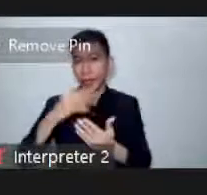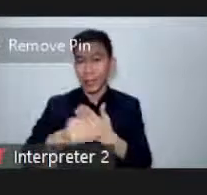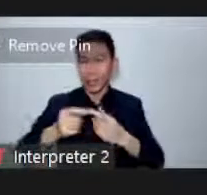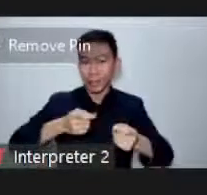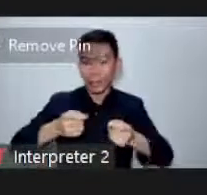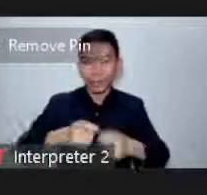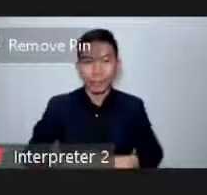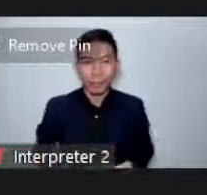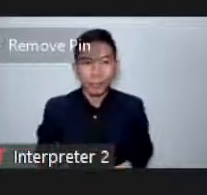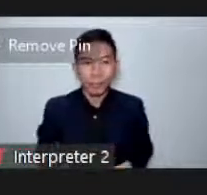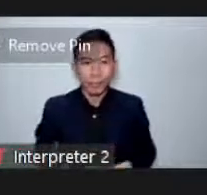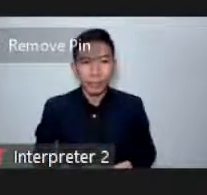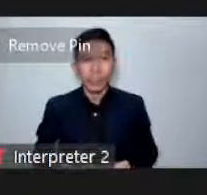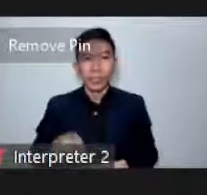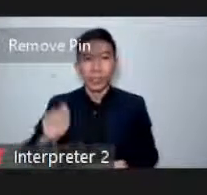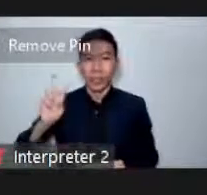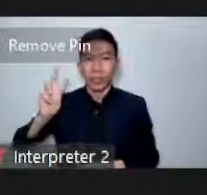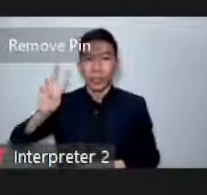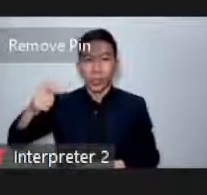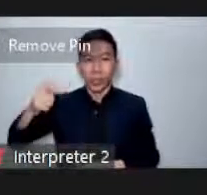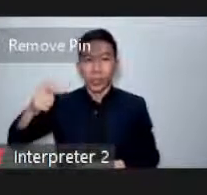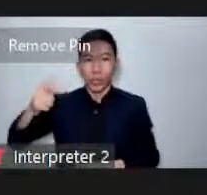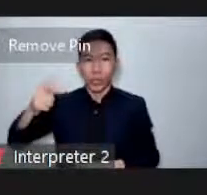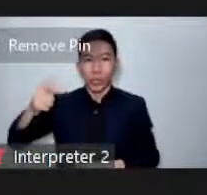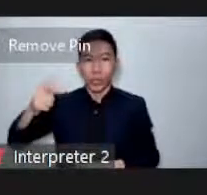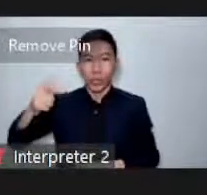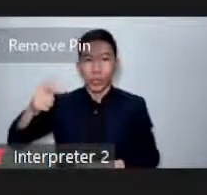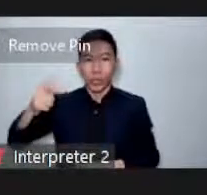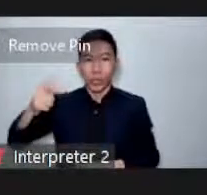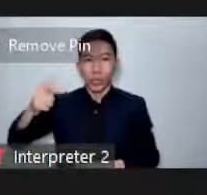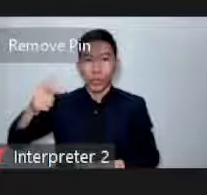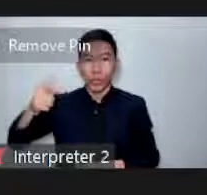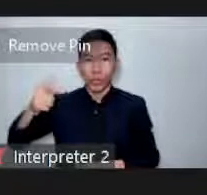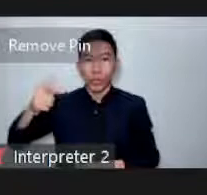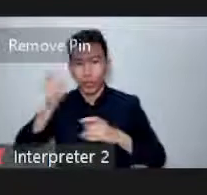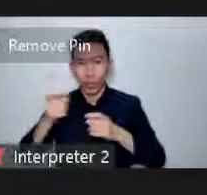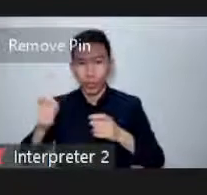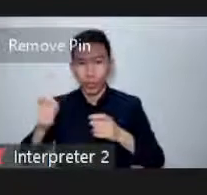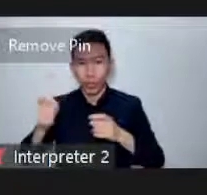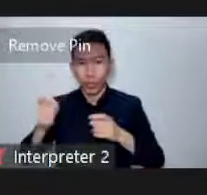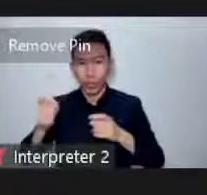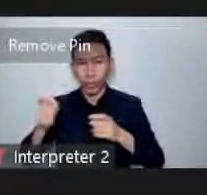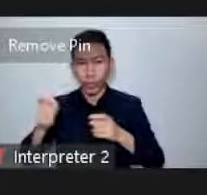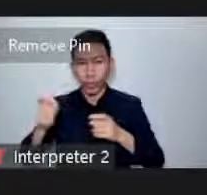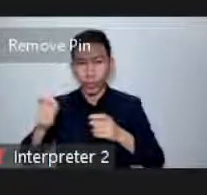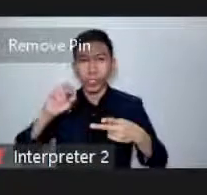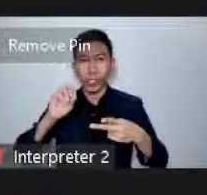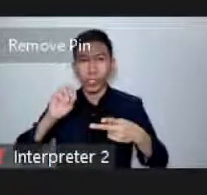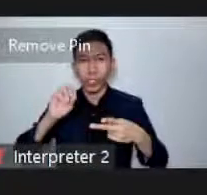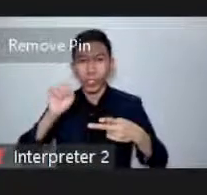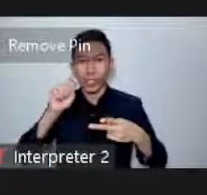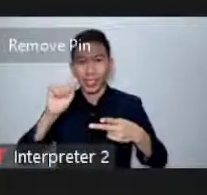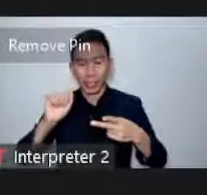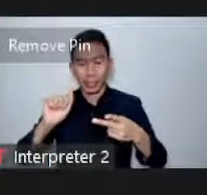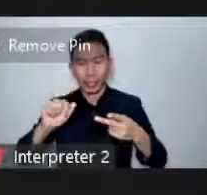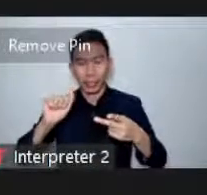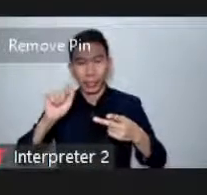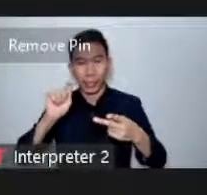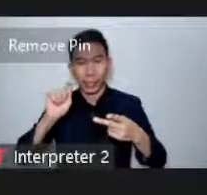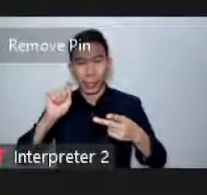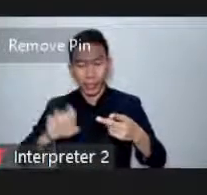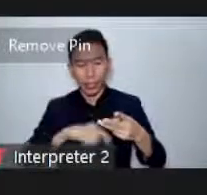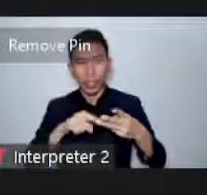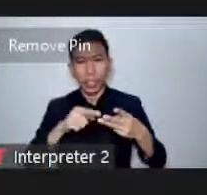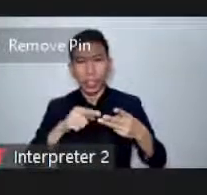control, the TWG for prostate cancer control, the TWG for the control of gastrointestinal cancers and